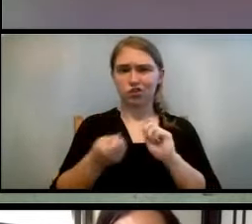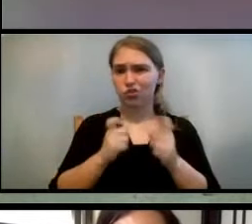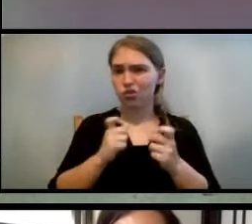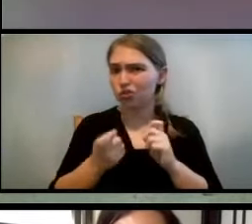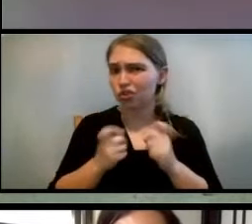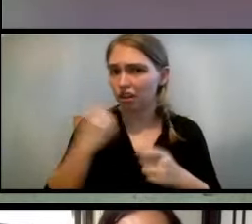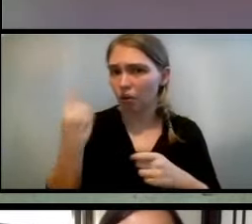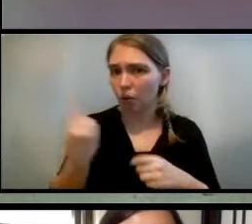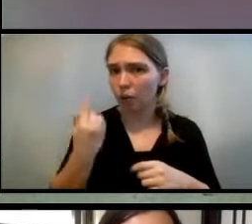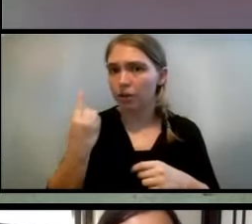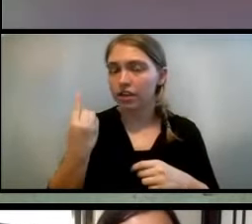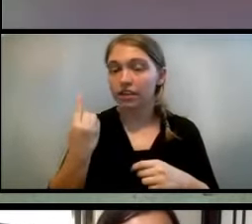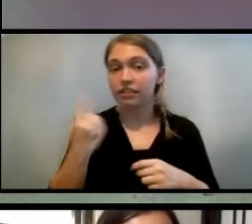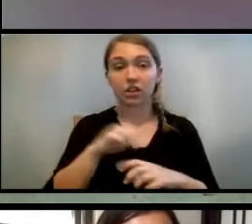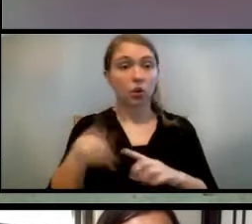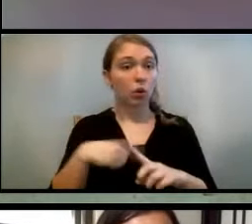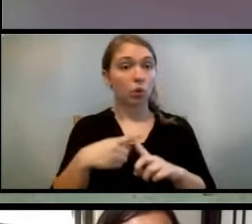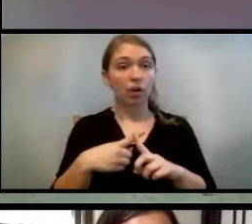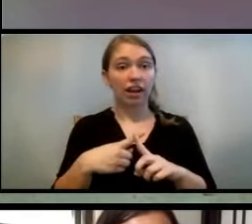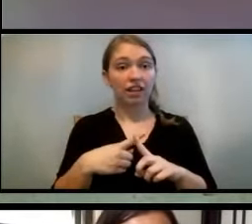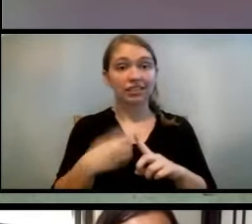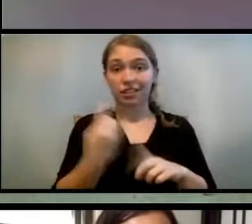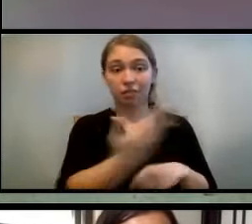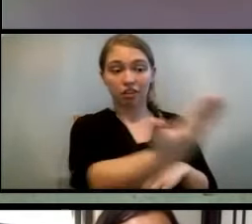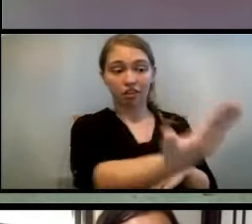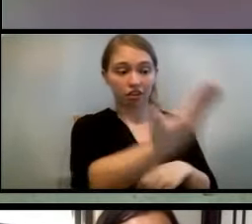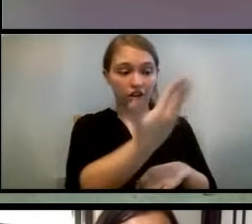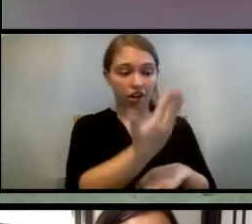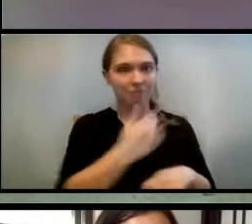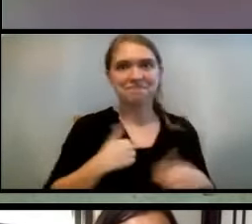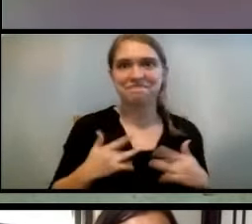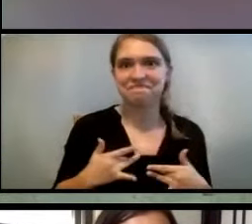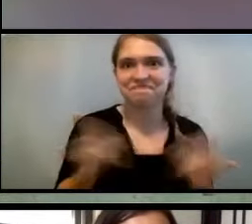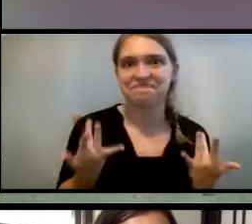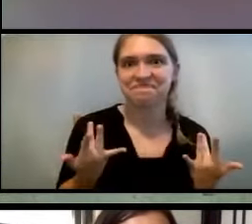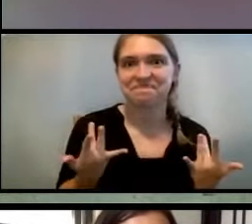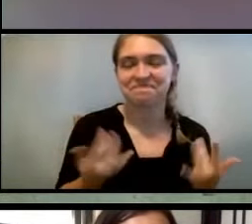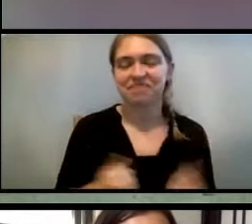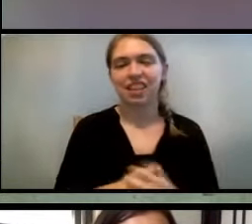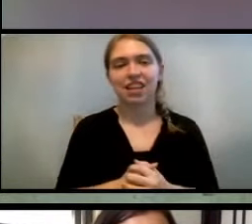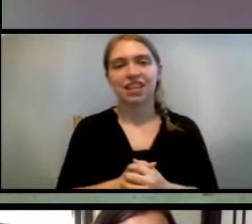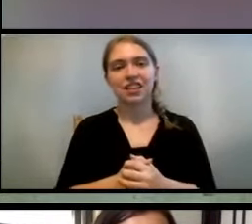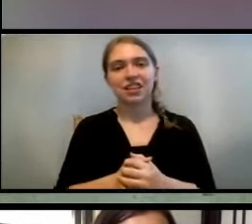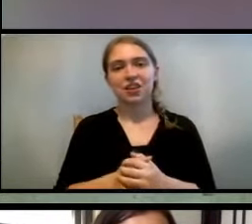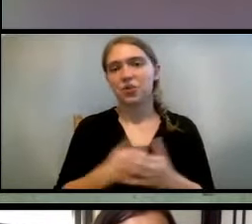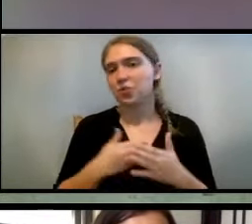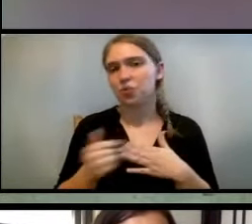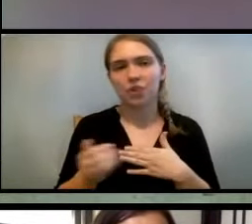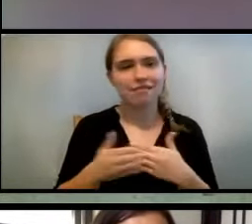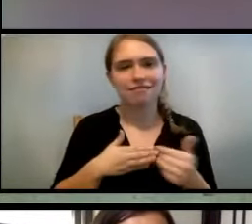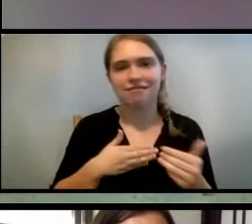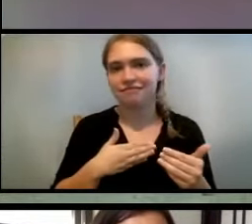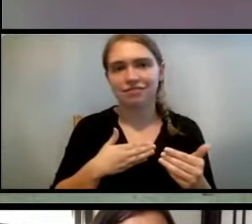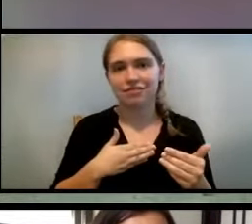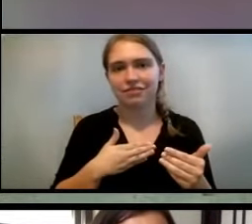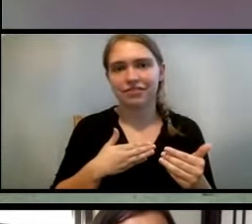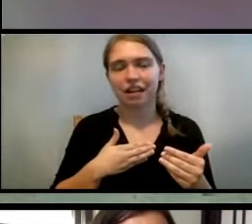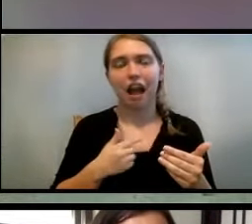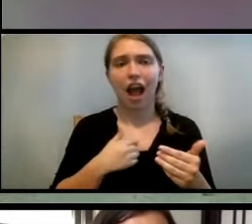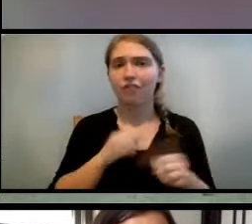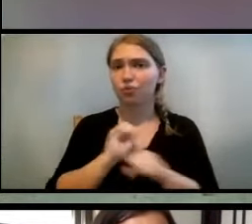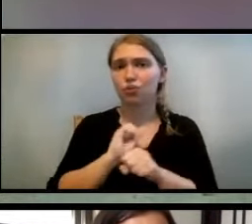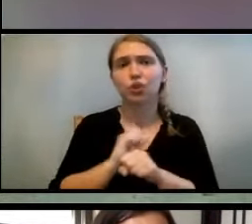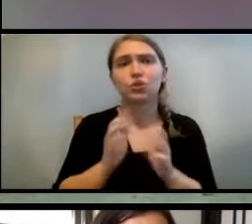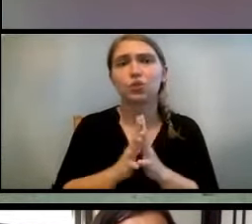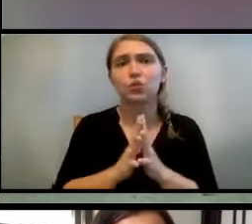whatever I get excited on to work on next. And I have had the pleasure and privilege and honor of working on so many things